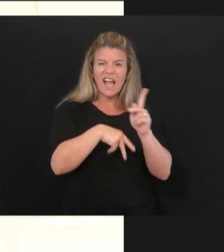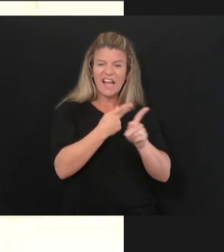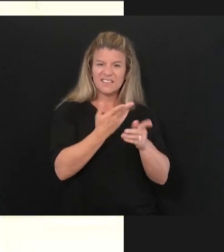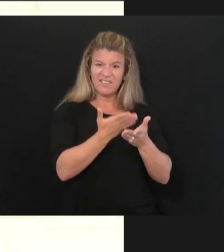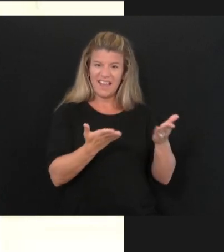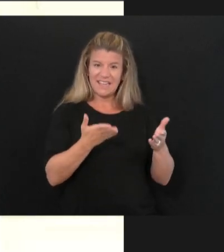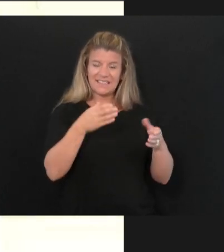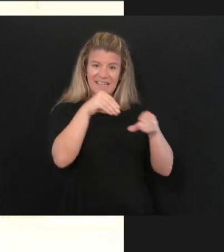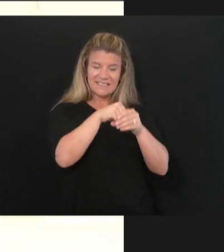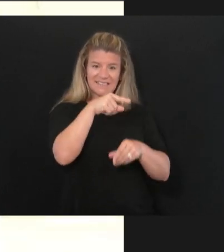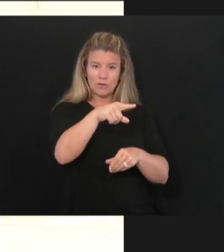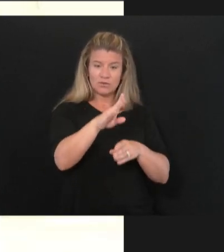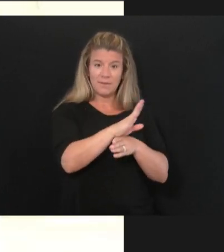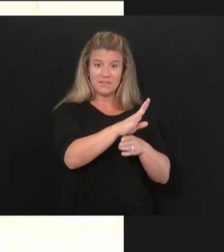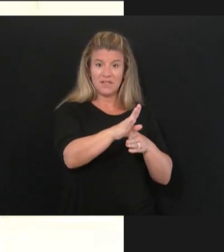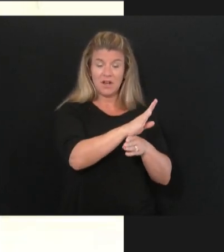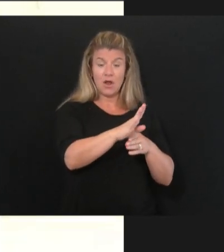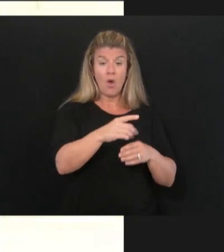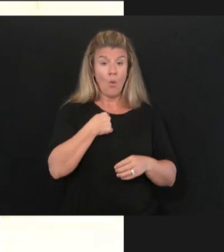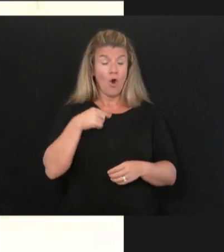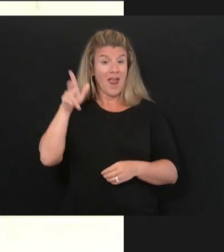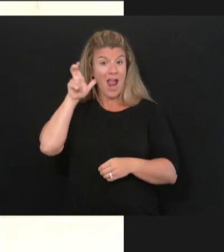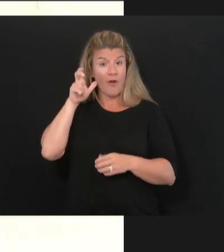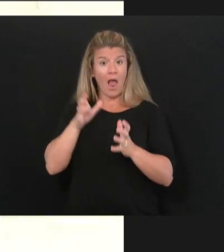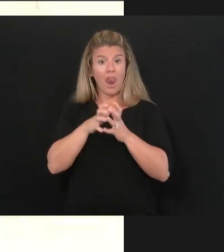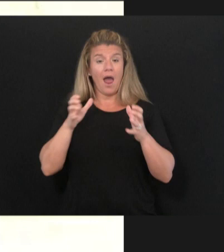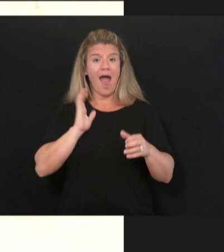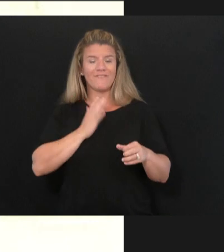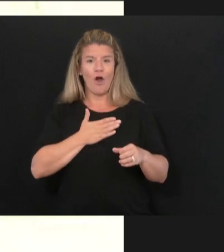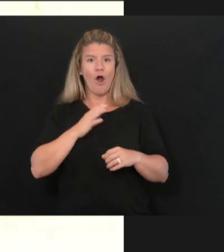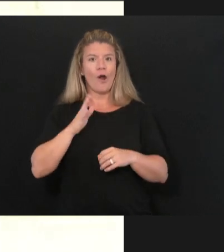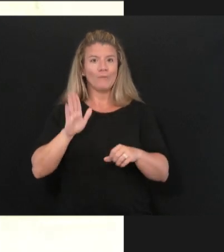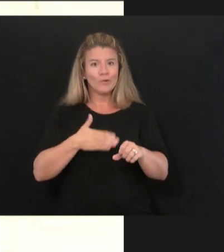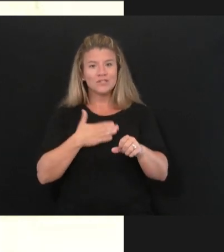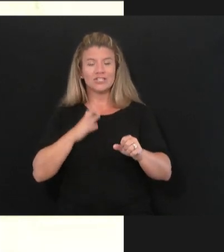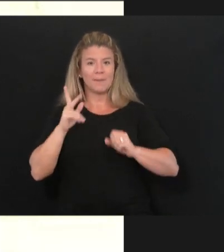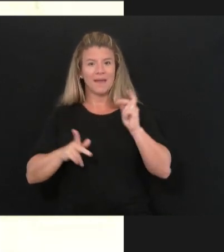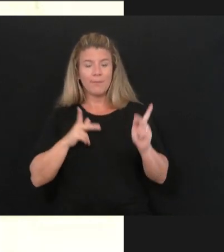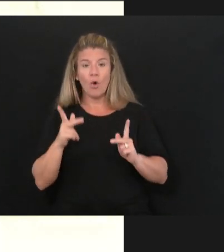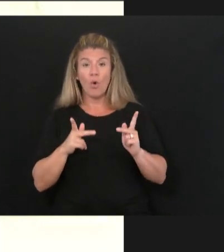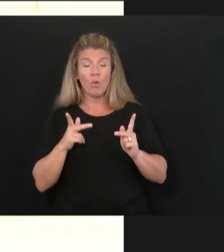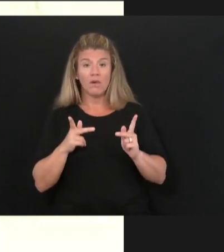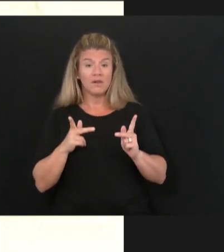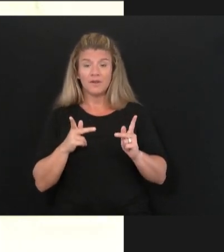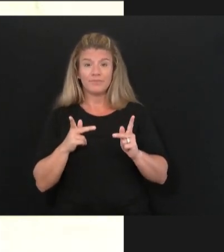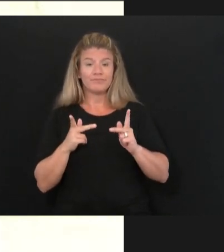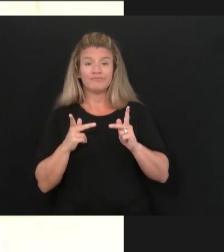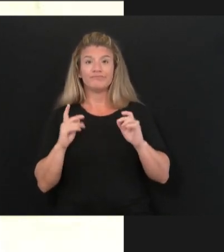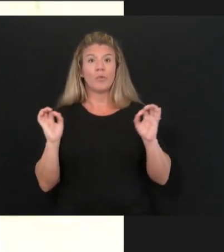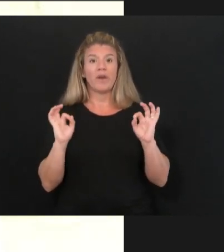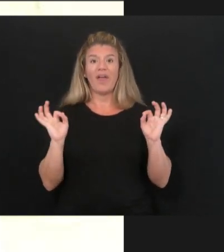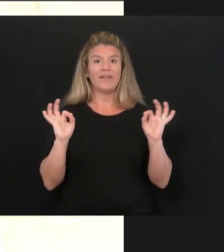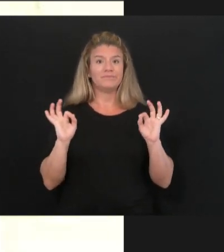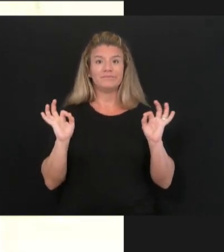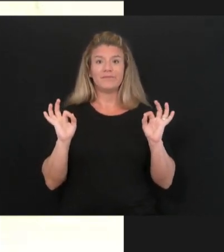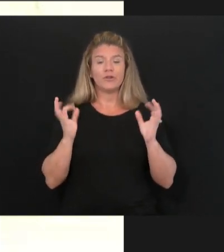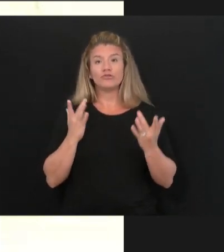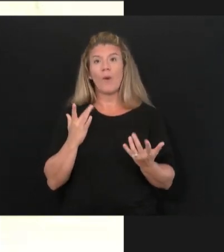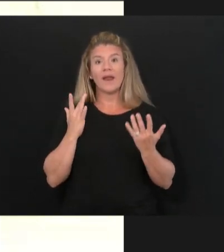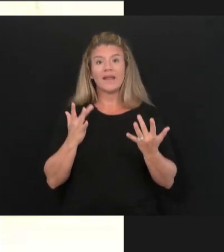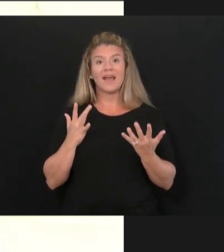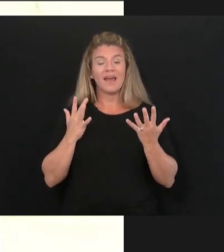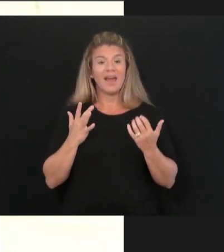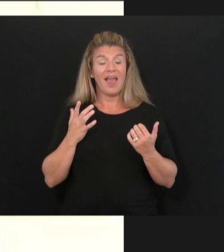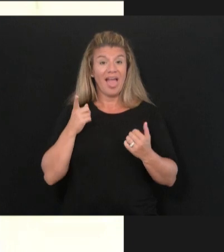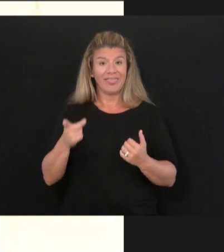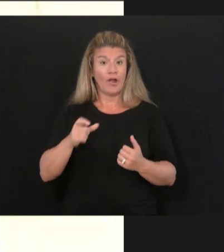businesses? What I'm hearing is a lot of the musicians during this time obviously have been idle. Some of them have not qualified for Workforce